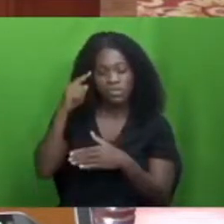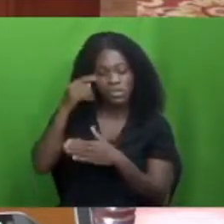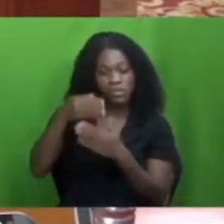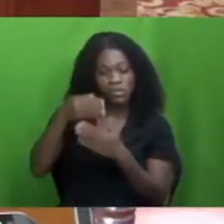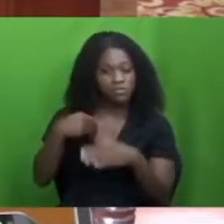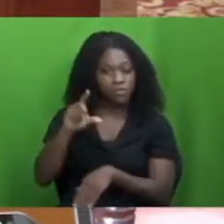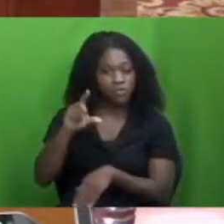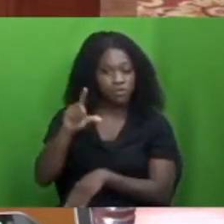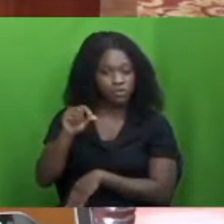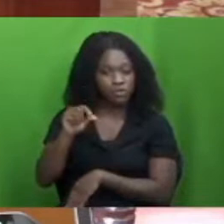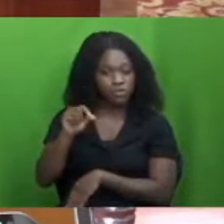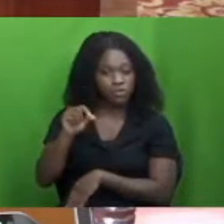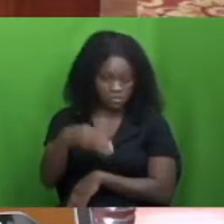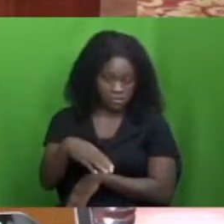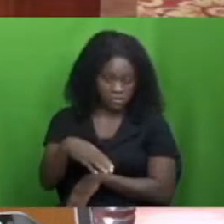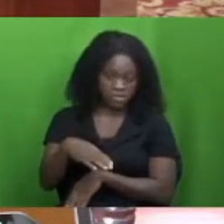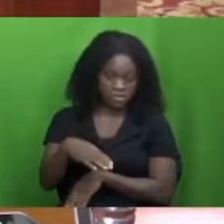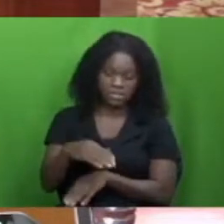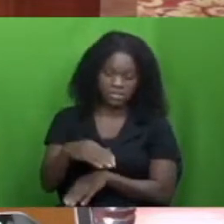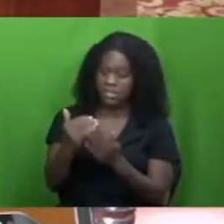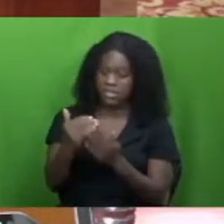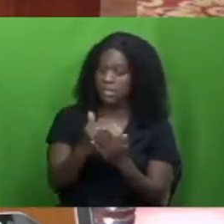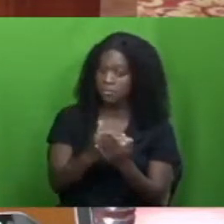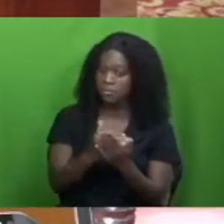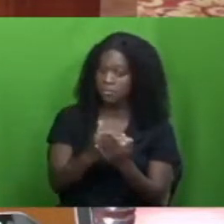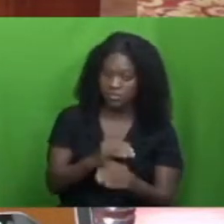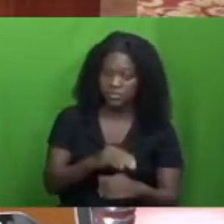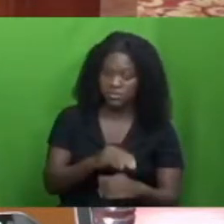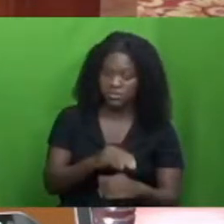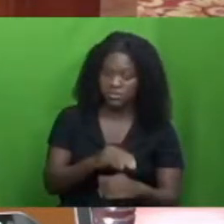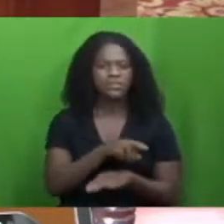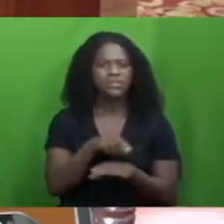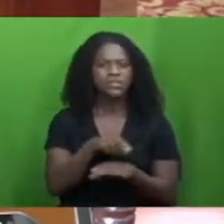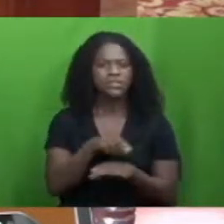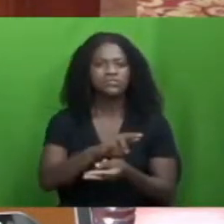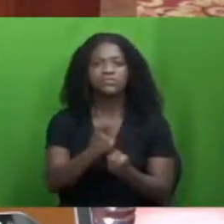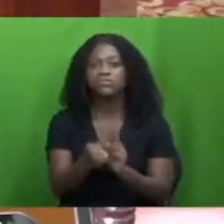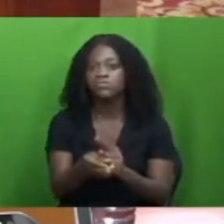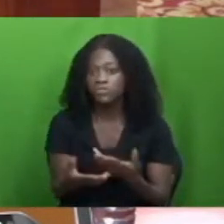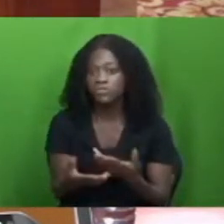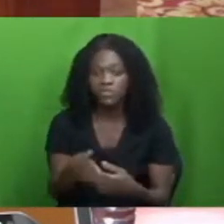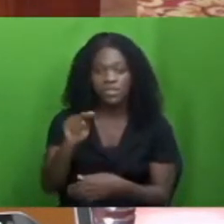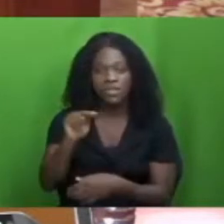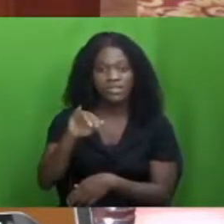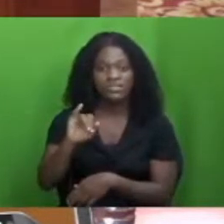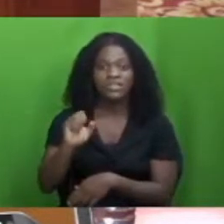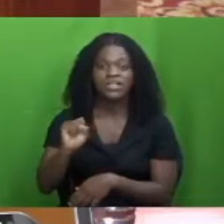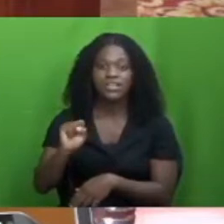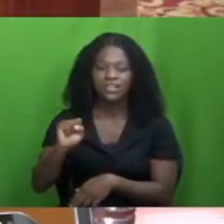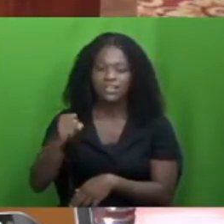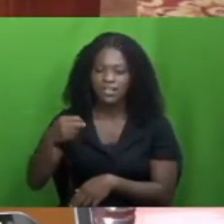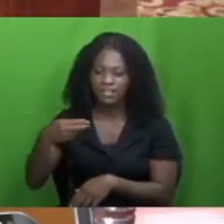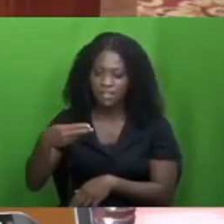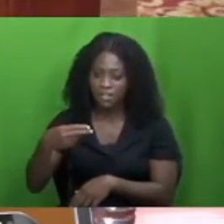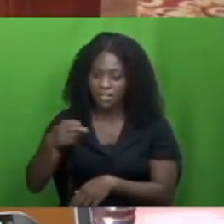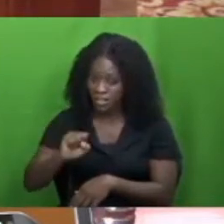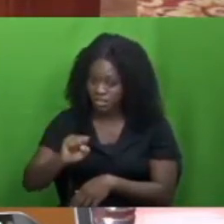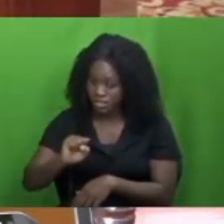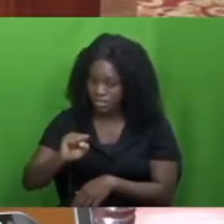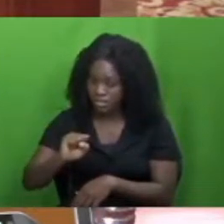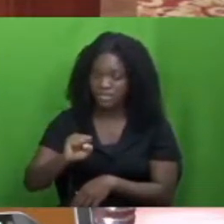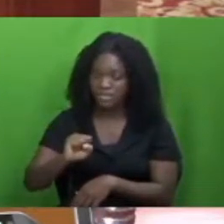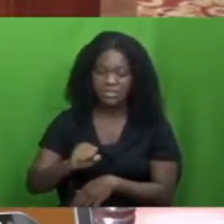2023 budget, partial restoration of cap transfers to the NHIS and GET fund, the impact